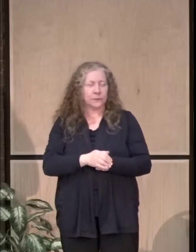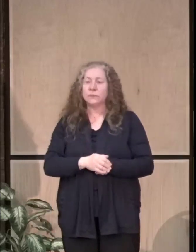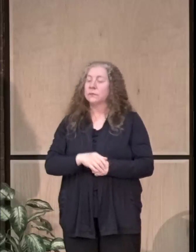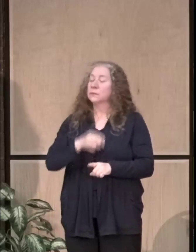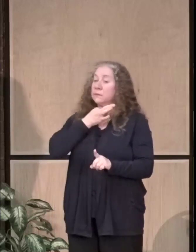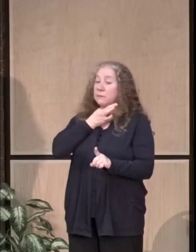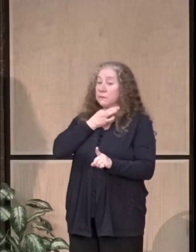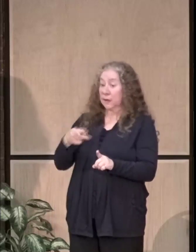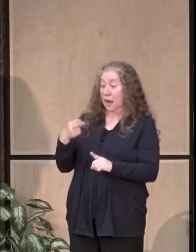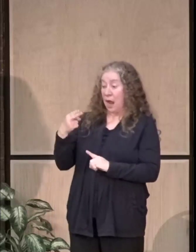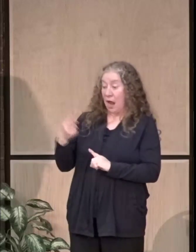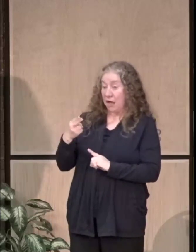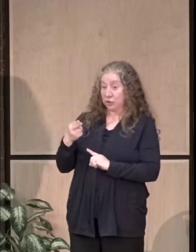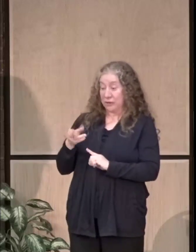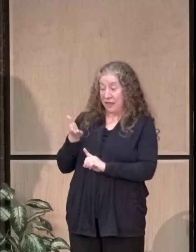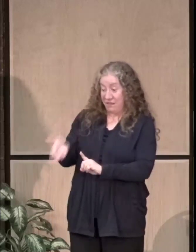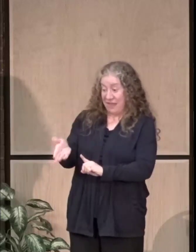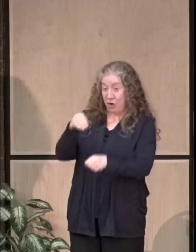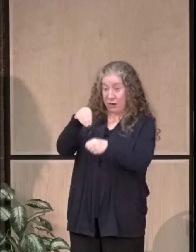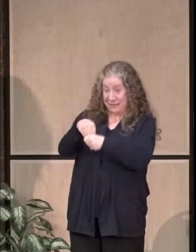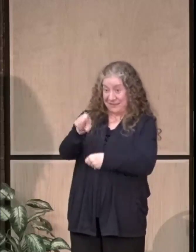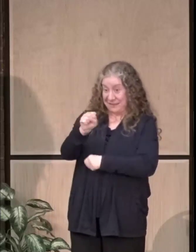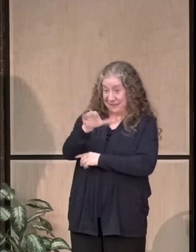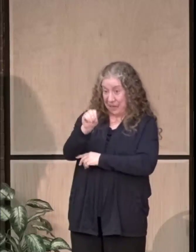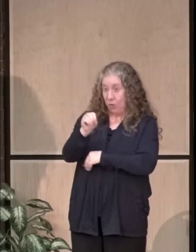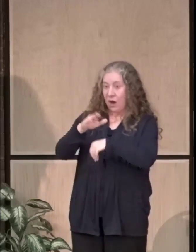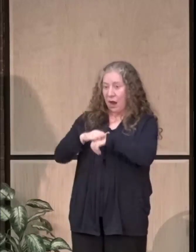at Saco on the 16th?